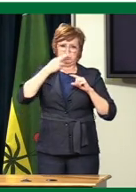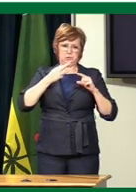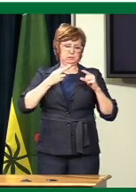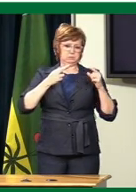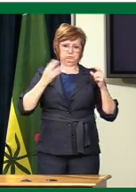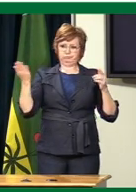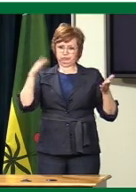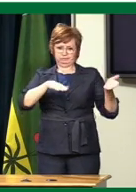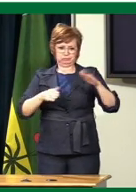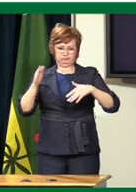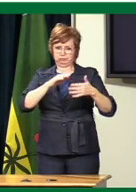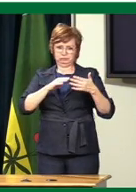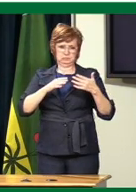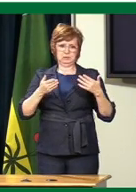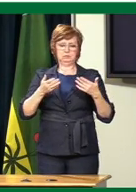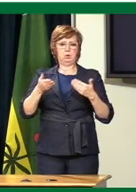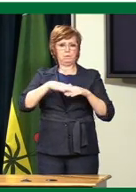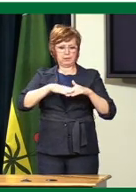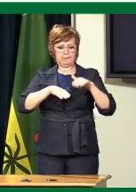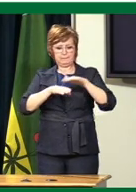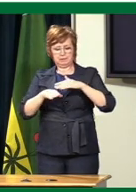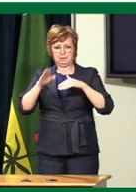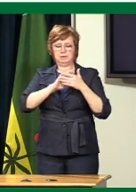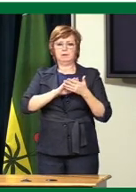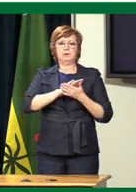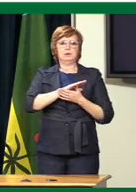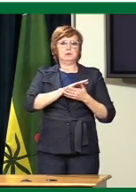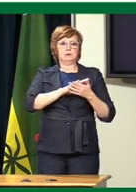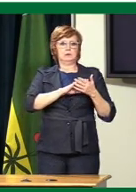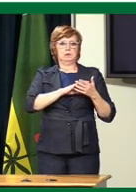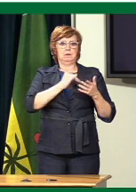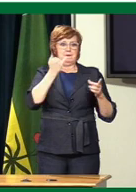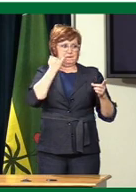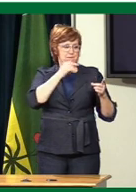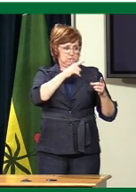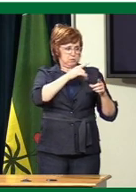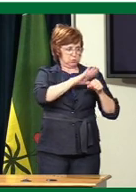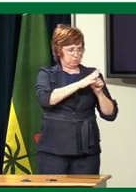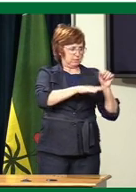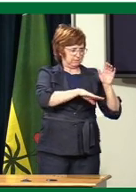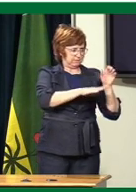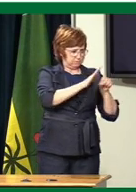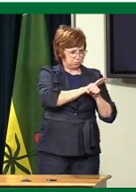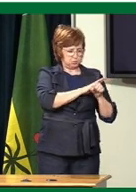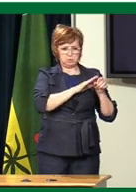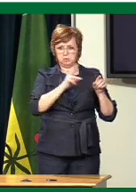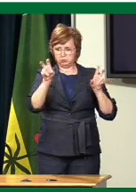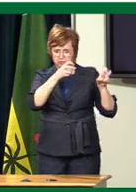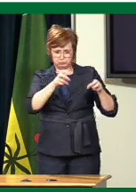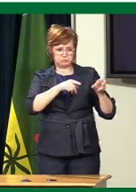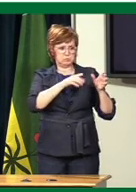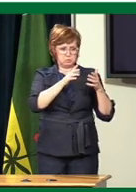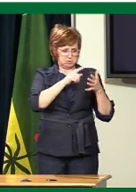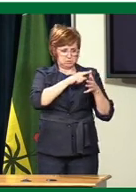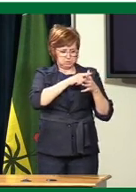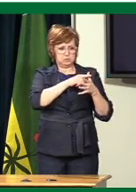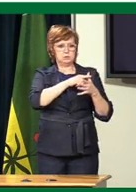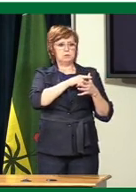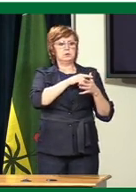in the defensive strategy. It's really that stepwise approach, and how do we systematically look at what we're